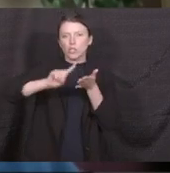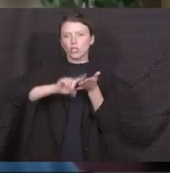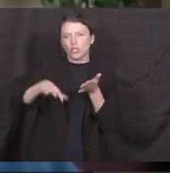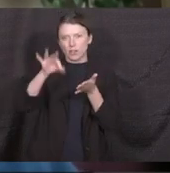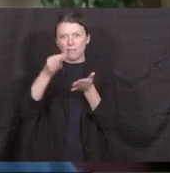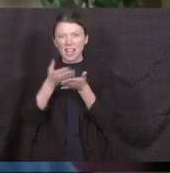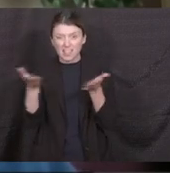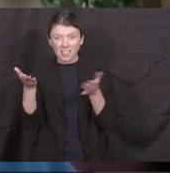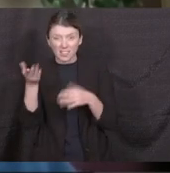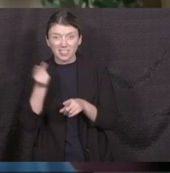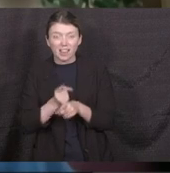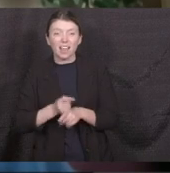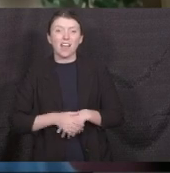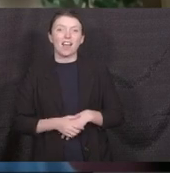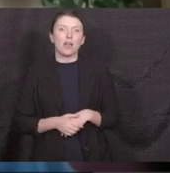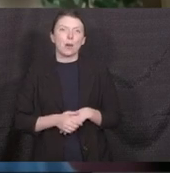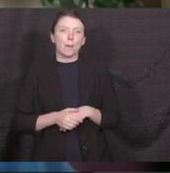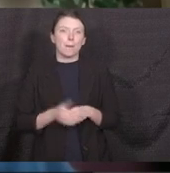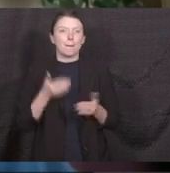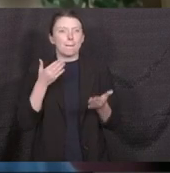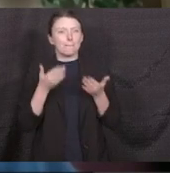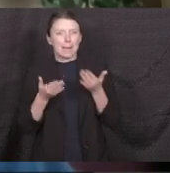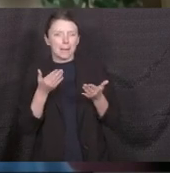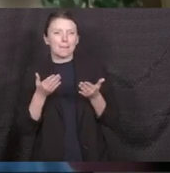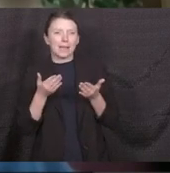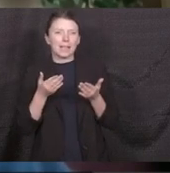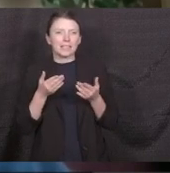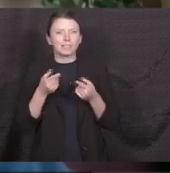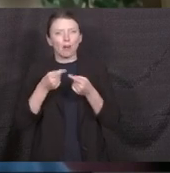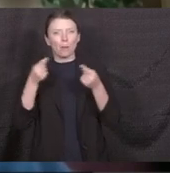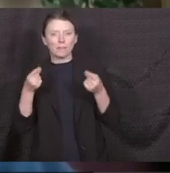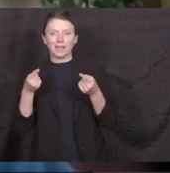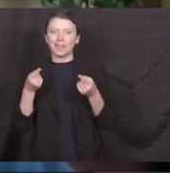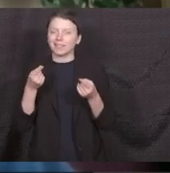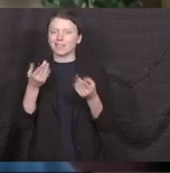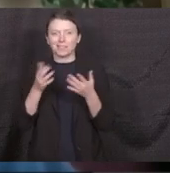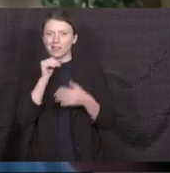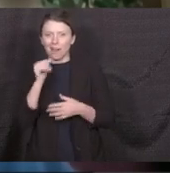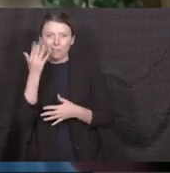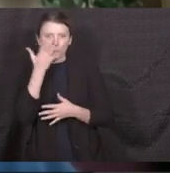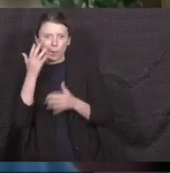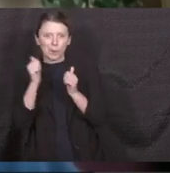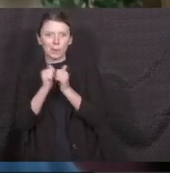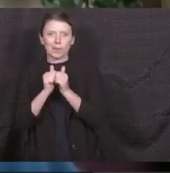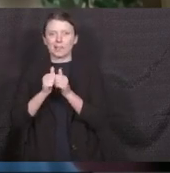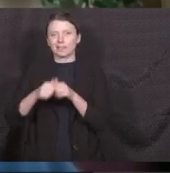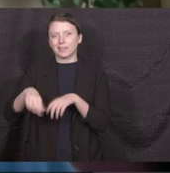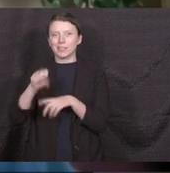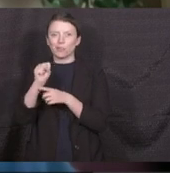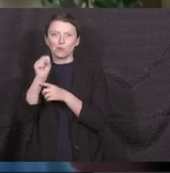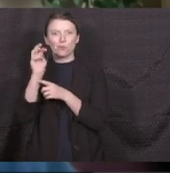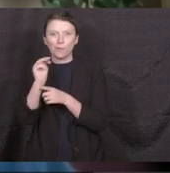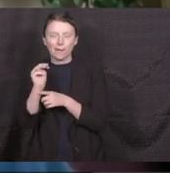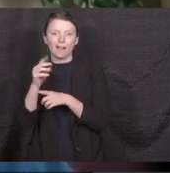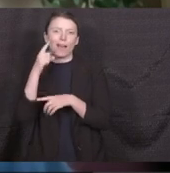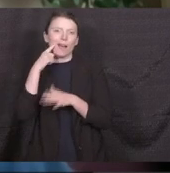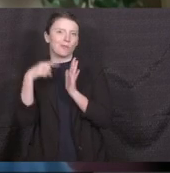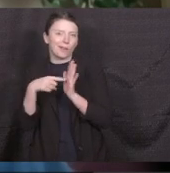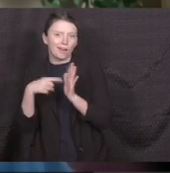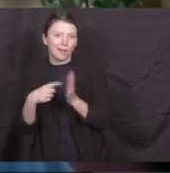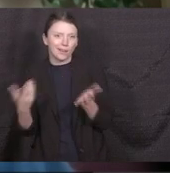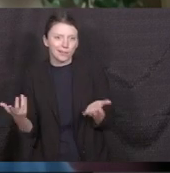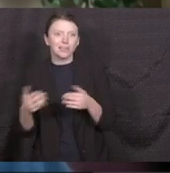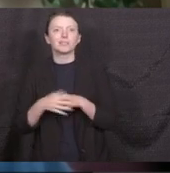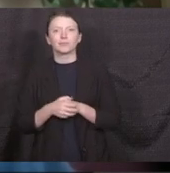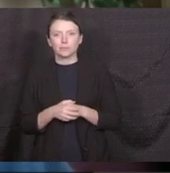things, offset maybe a little bit by not being as familiar with the very latest, social app or whatever. I